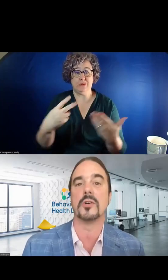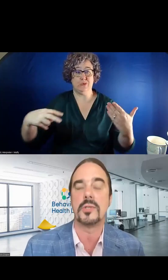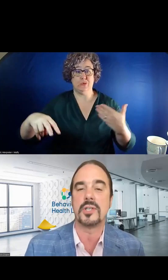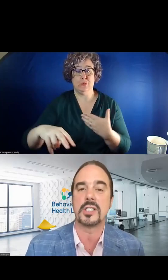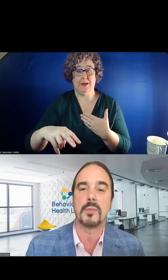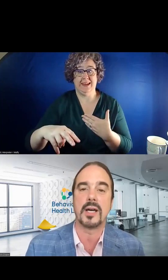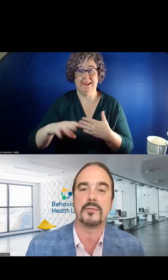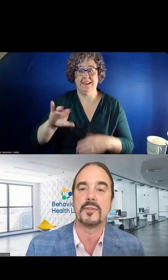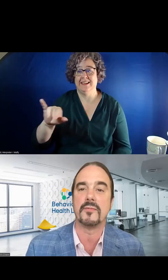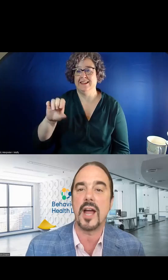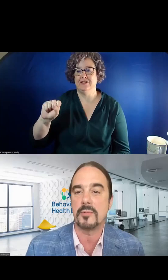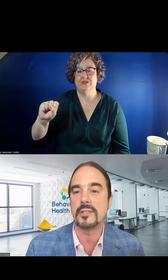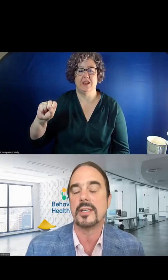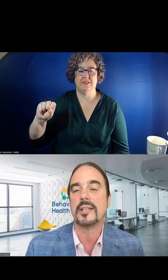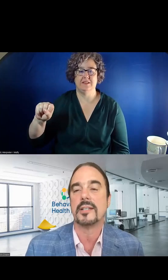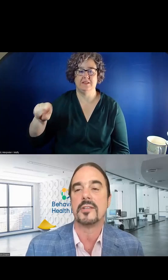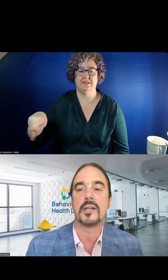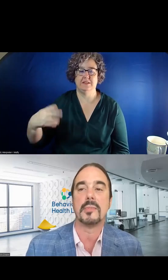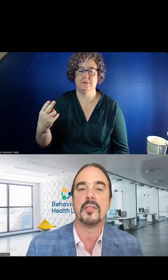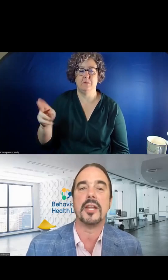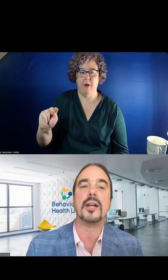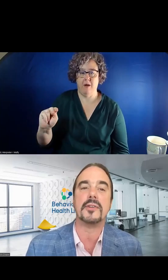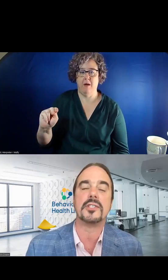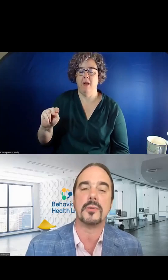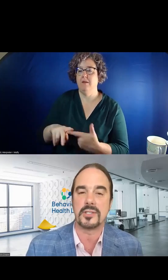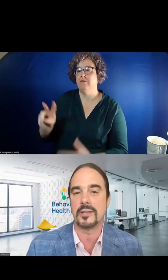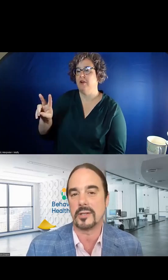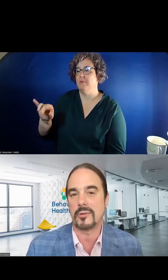wonderful show with Jess Spahn from Vibrant, talking about